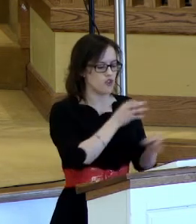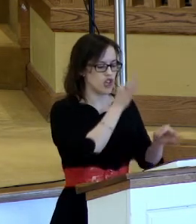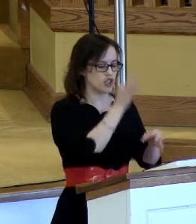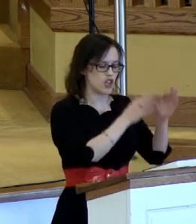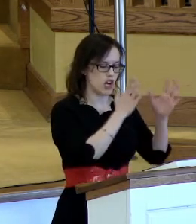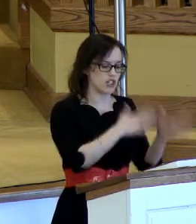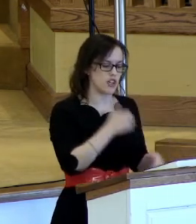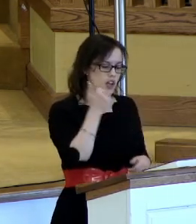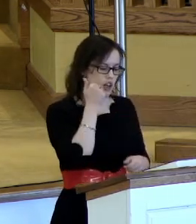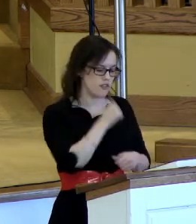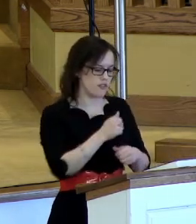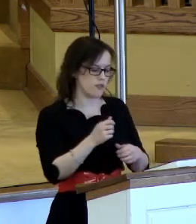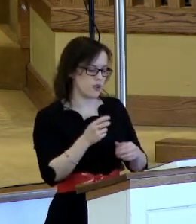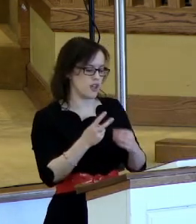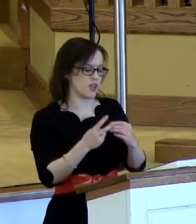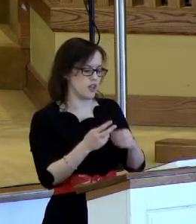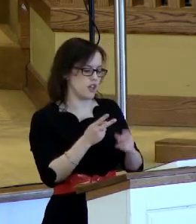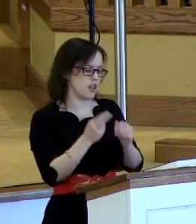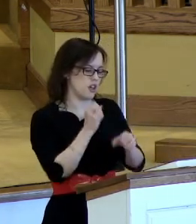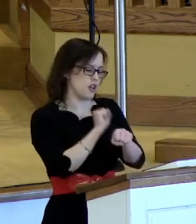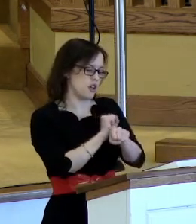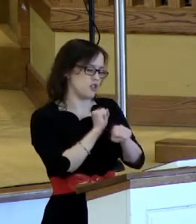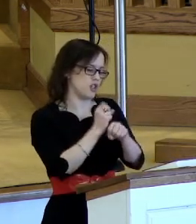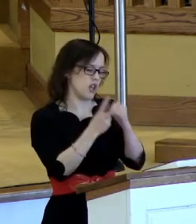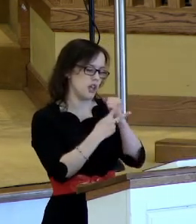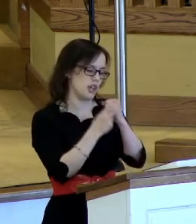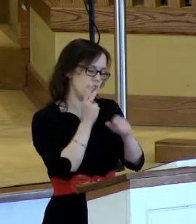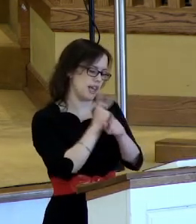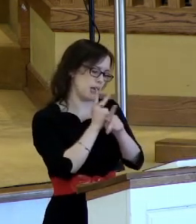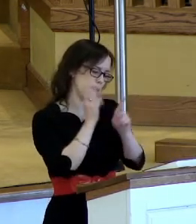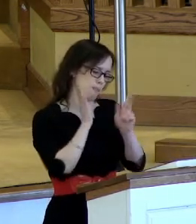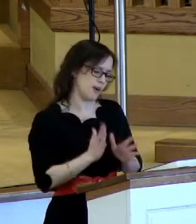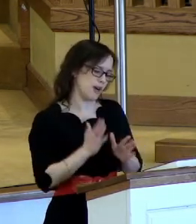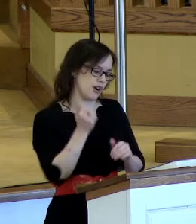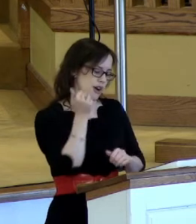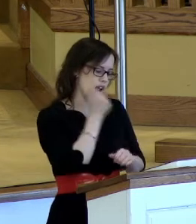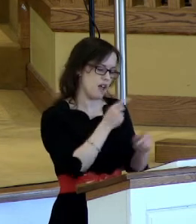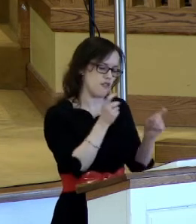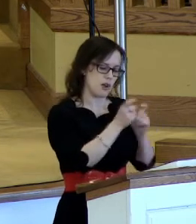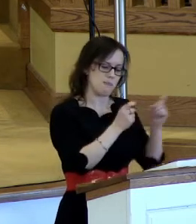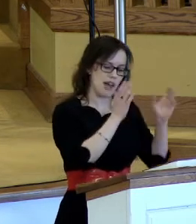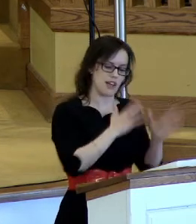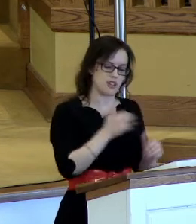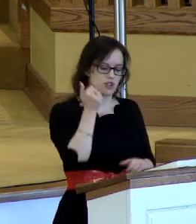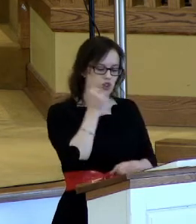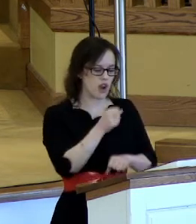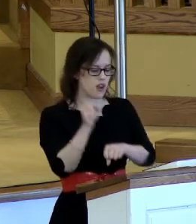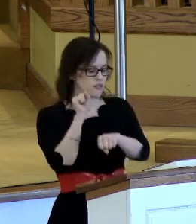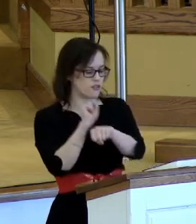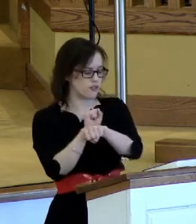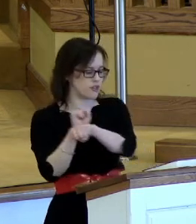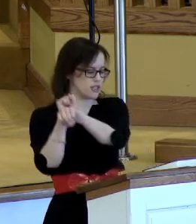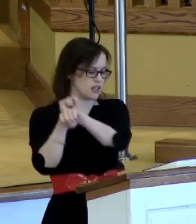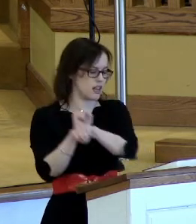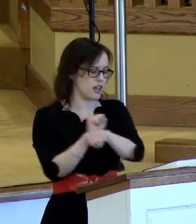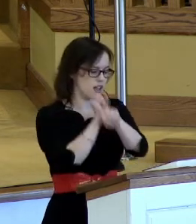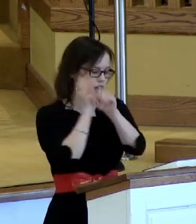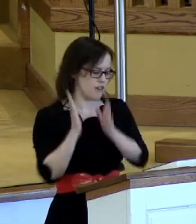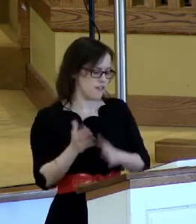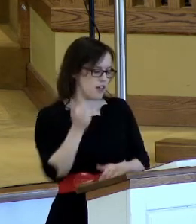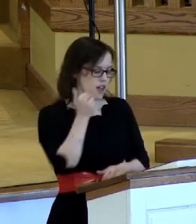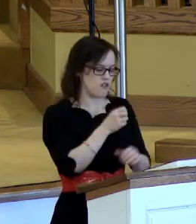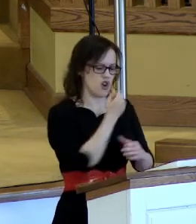Every judge and every jailer, every master, every slave, every rebel, every